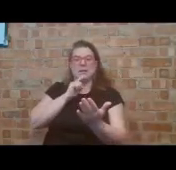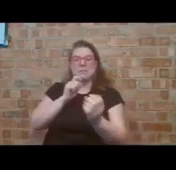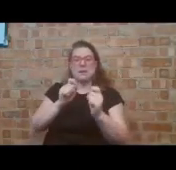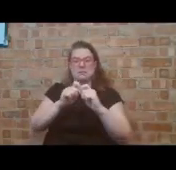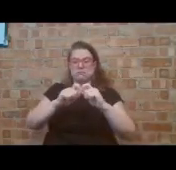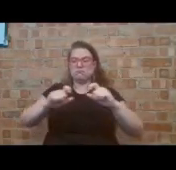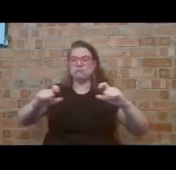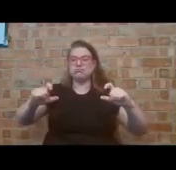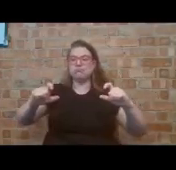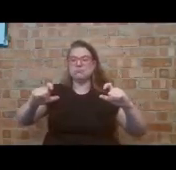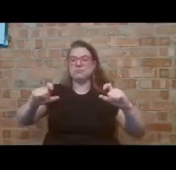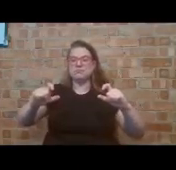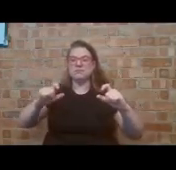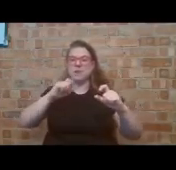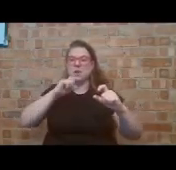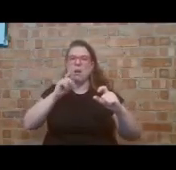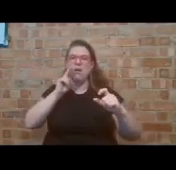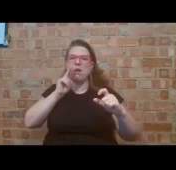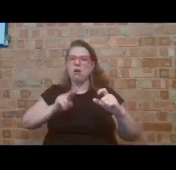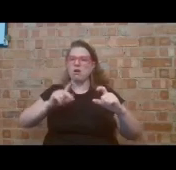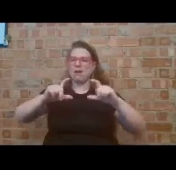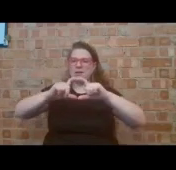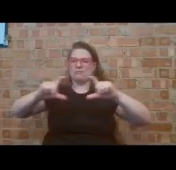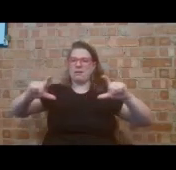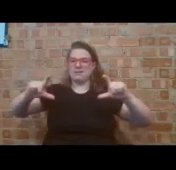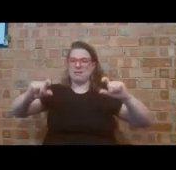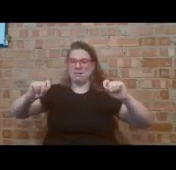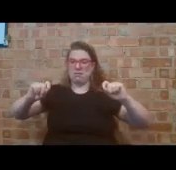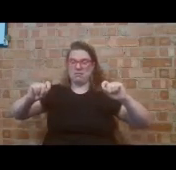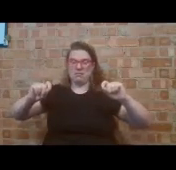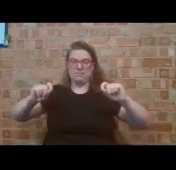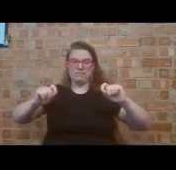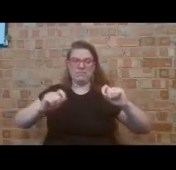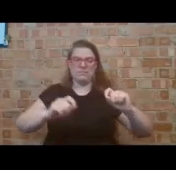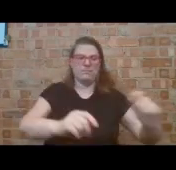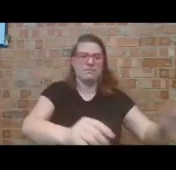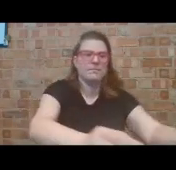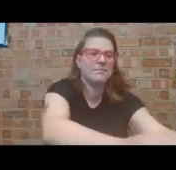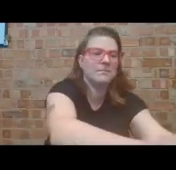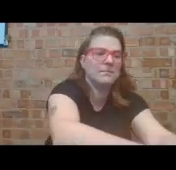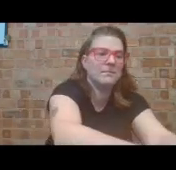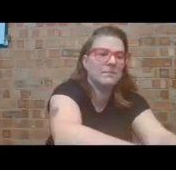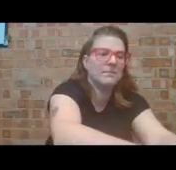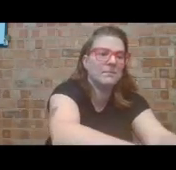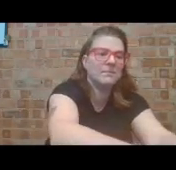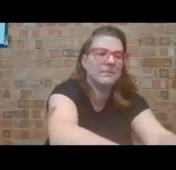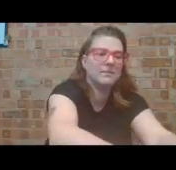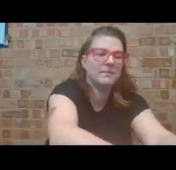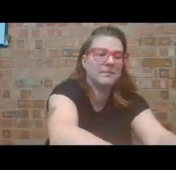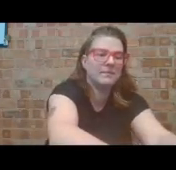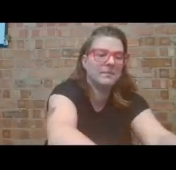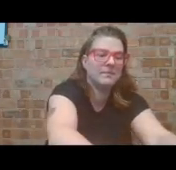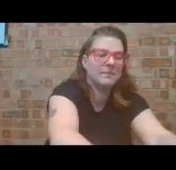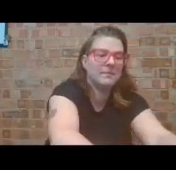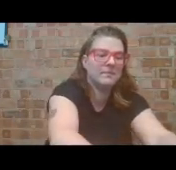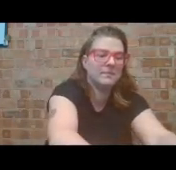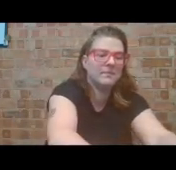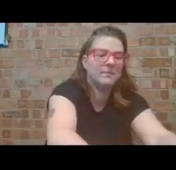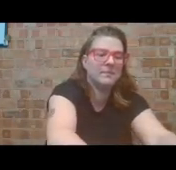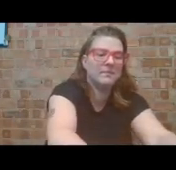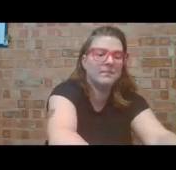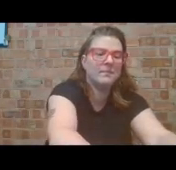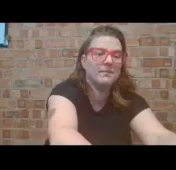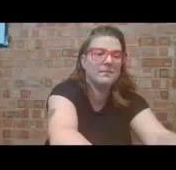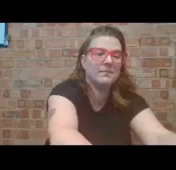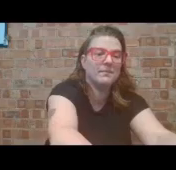become a rectangle. So that rectangle, when you've stretched the controller, represents the phone screen, and where your finger